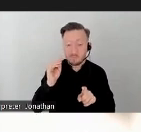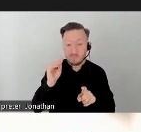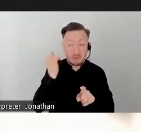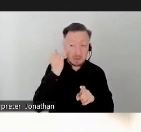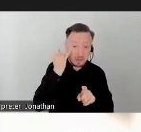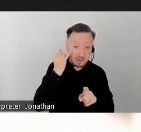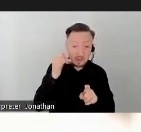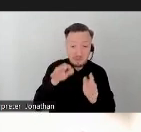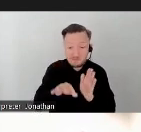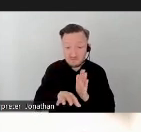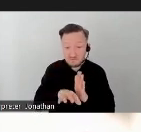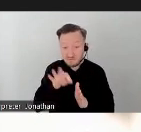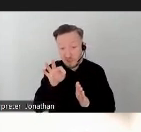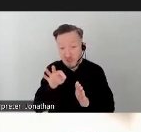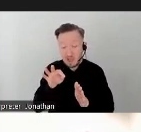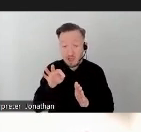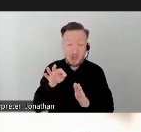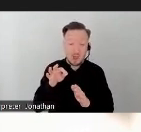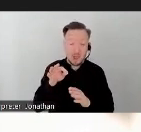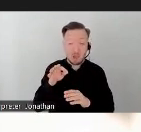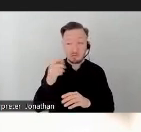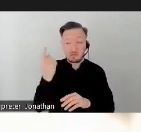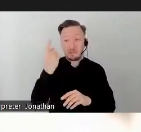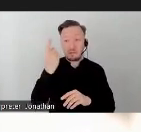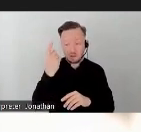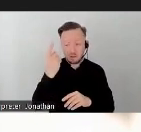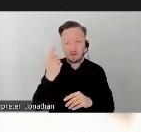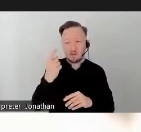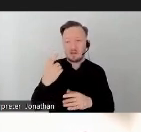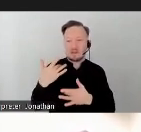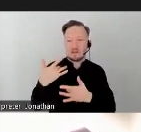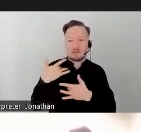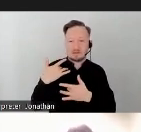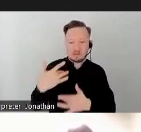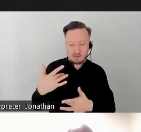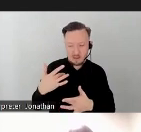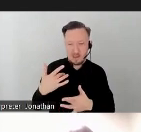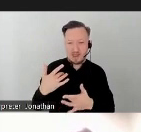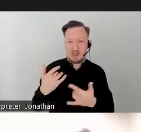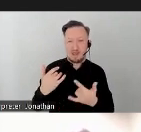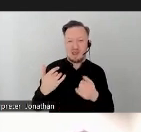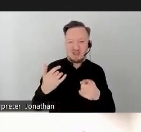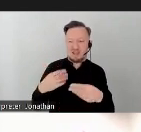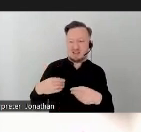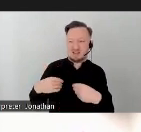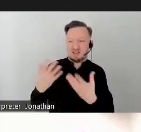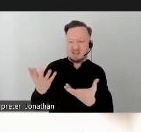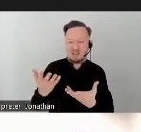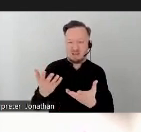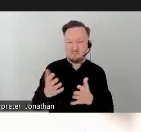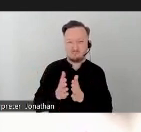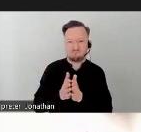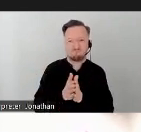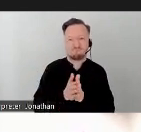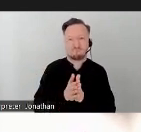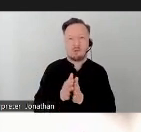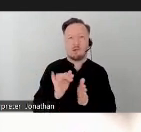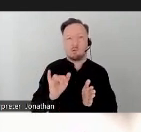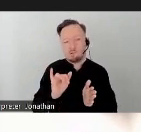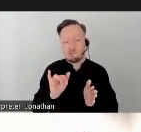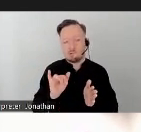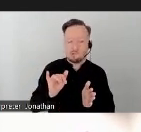found a red flag is found, then of course, usually these individuals have all the motivation needed to call their primary care